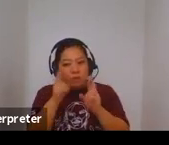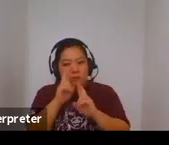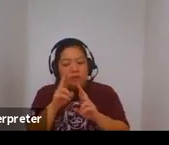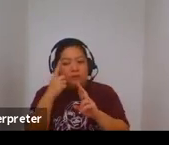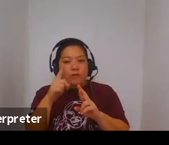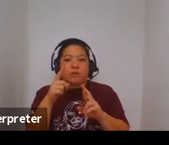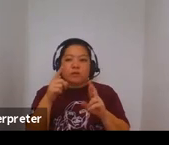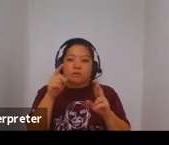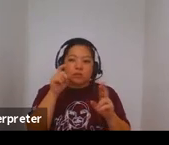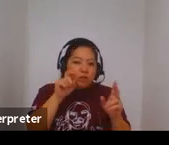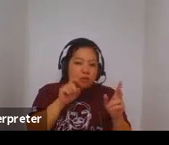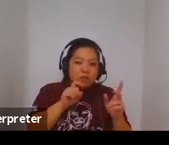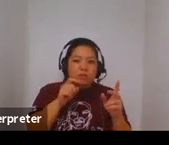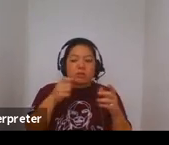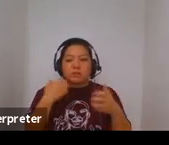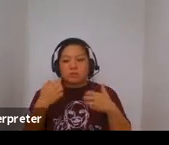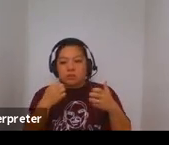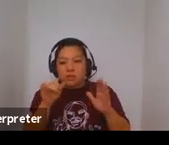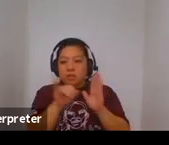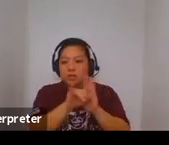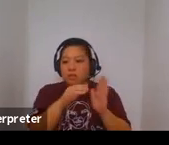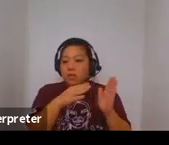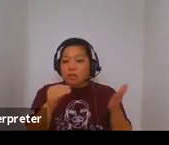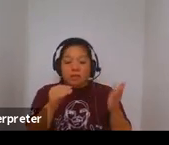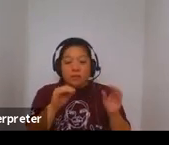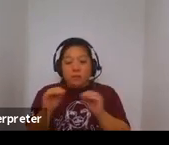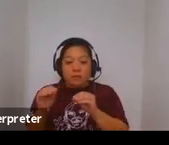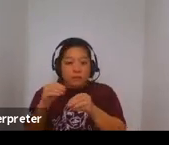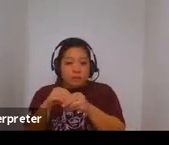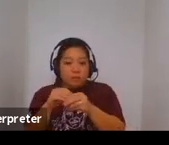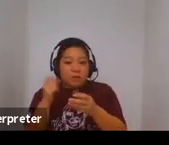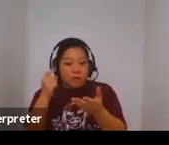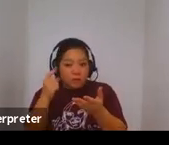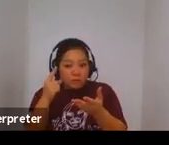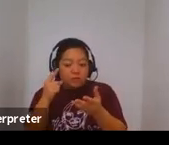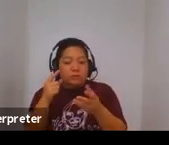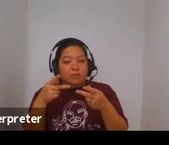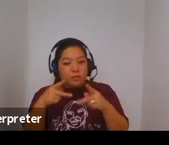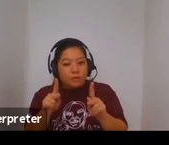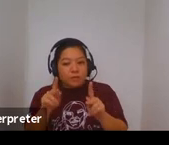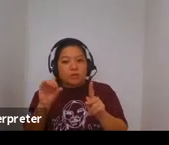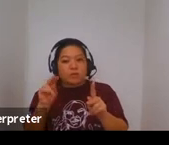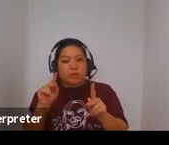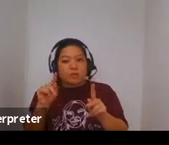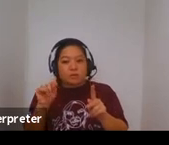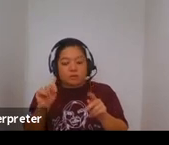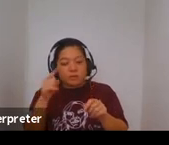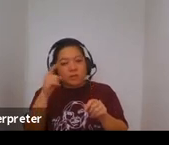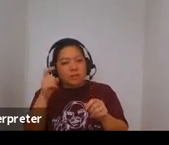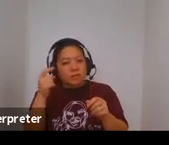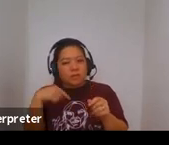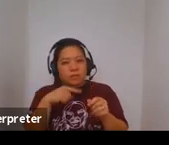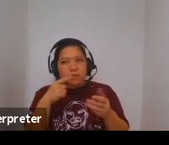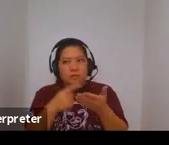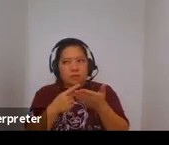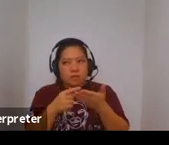gender expression and identity. And it moves into an understanding of consent, because we talk about consent in